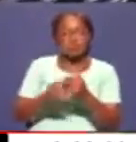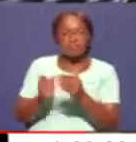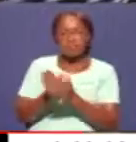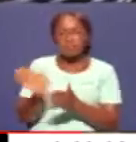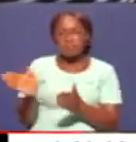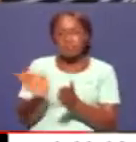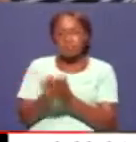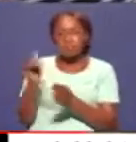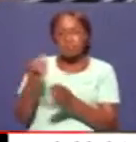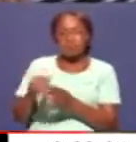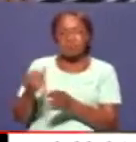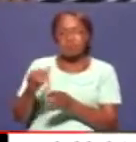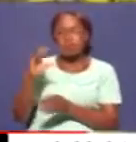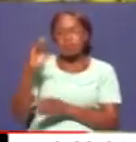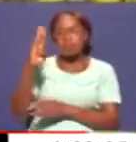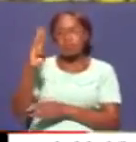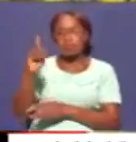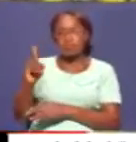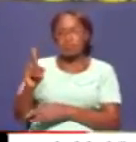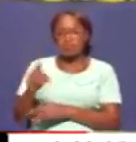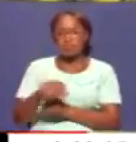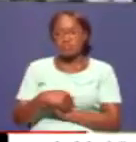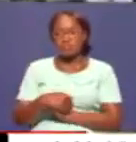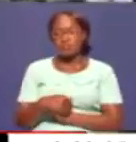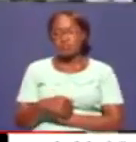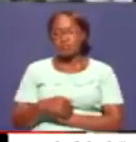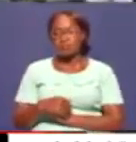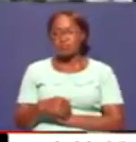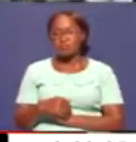the Nairobi Central Business District.